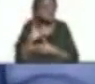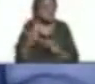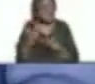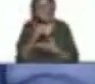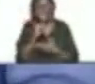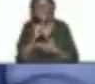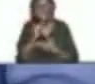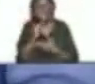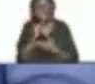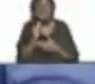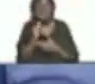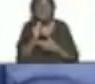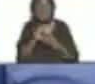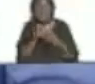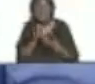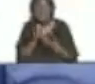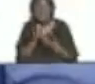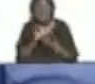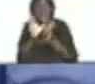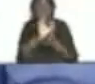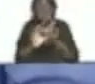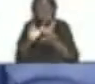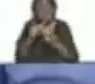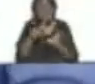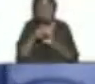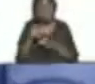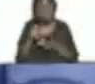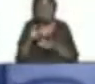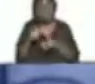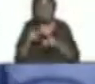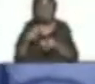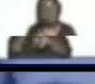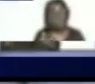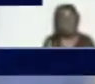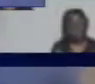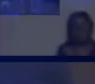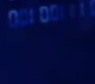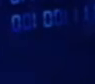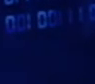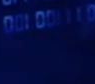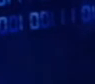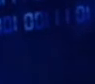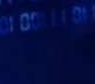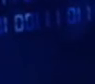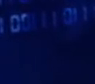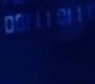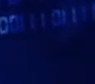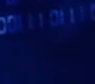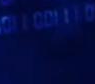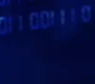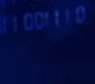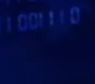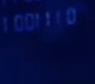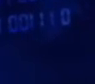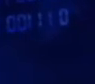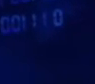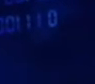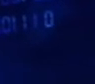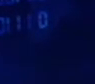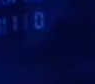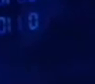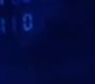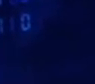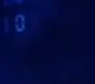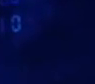in college and bro, but you know what, I'm gonna help somebody else do that. That's what I admired about him. In case you missed the news or want to stay